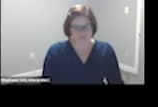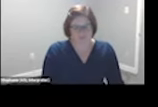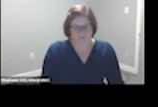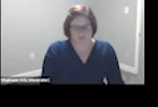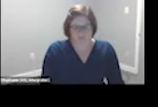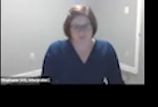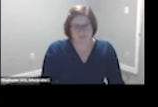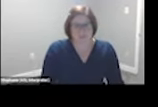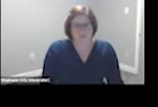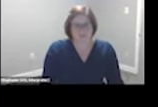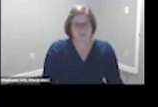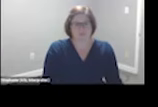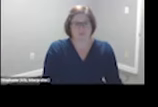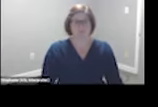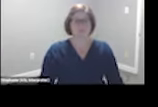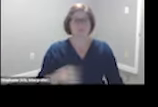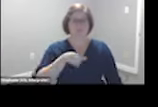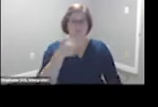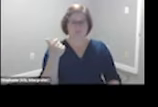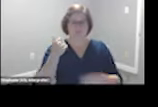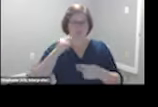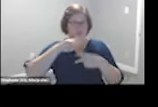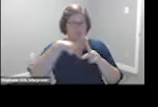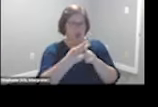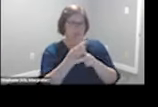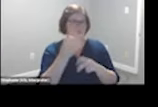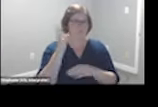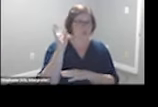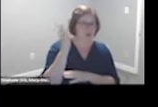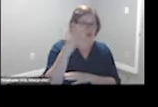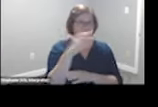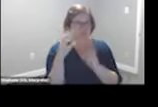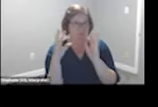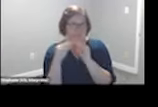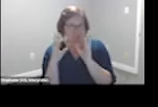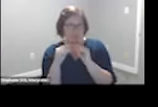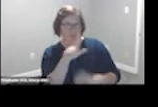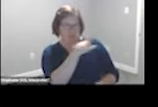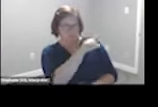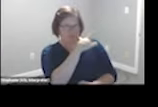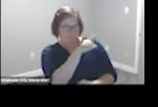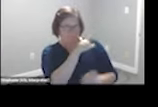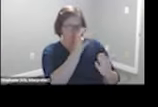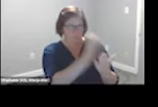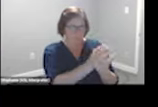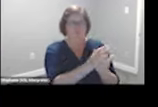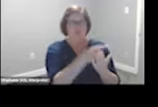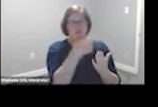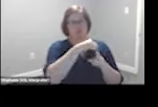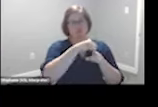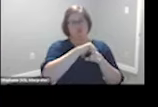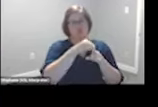Some of the kinds of talks and meetings that we've been running. On the left-hand side, I've got a picture of a training workshop that we ran at the